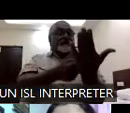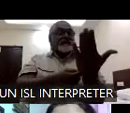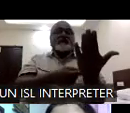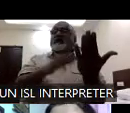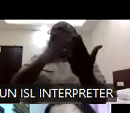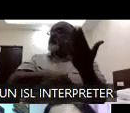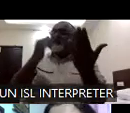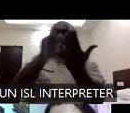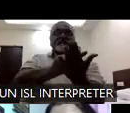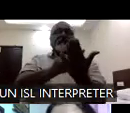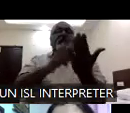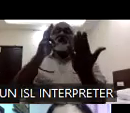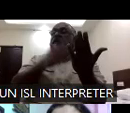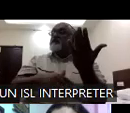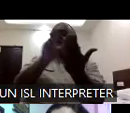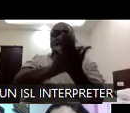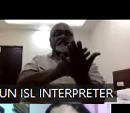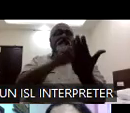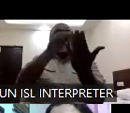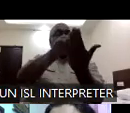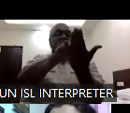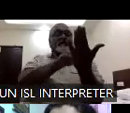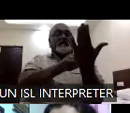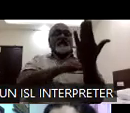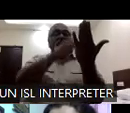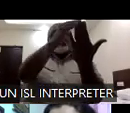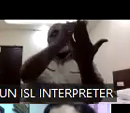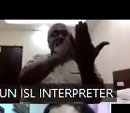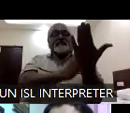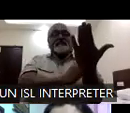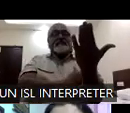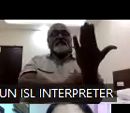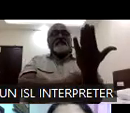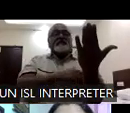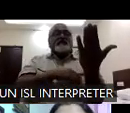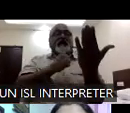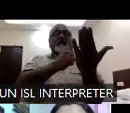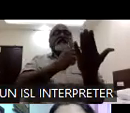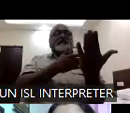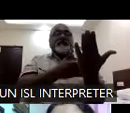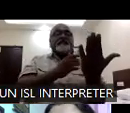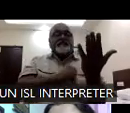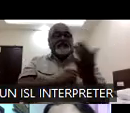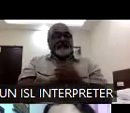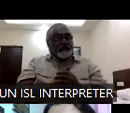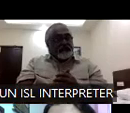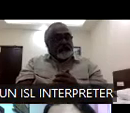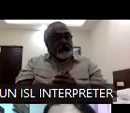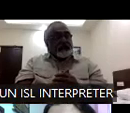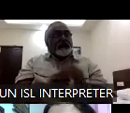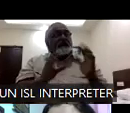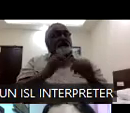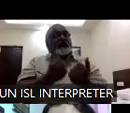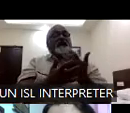can actually have a data of all people with disability in that register, and one copy can be given to